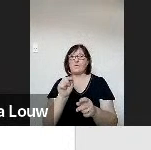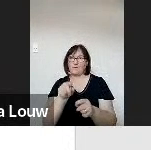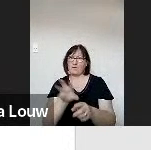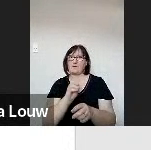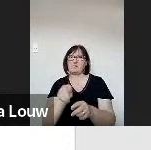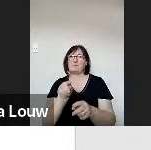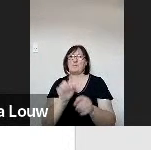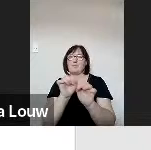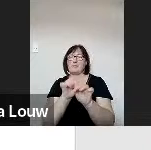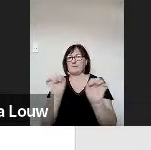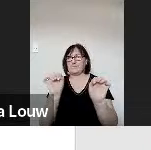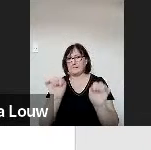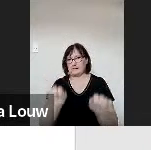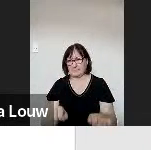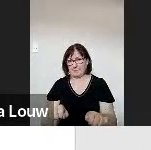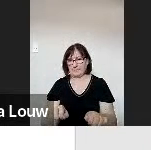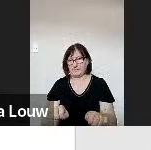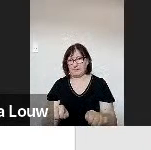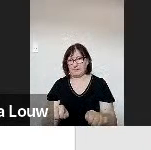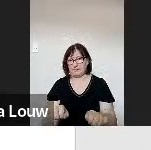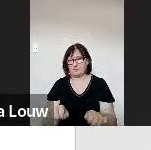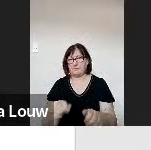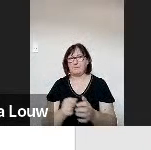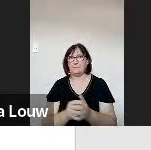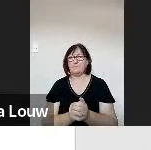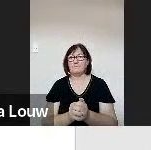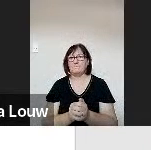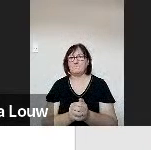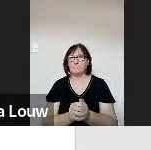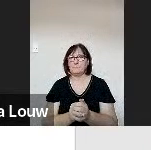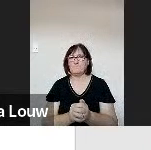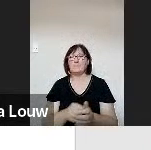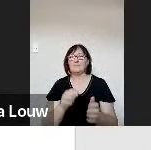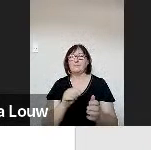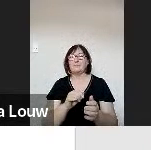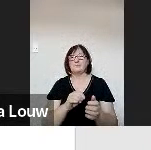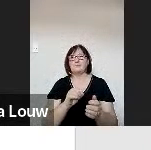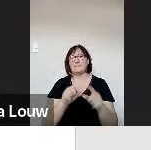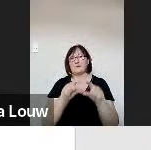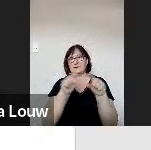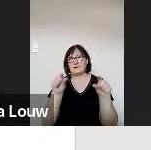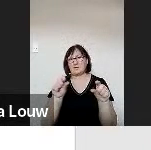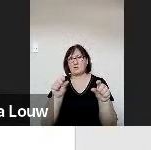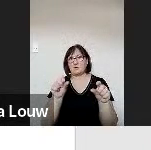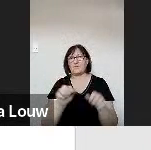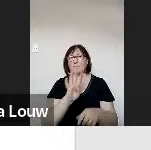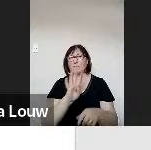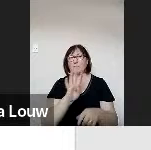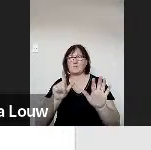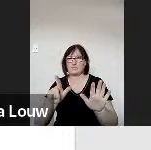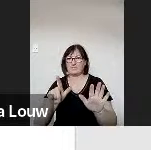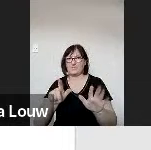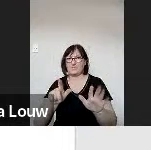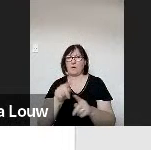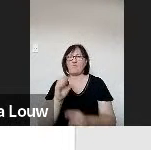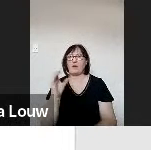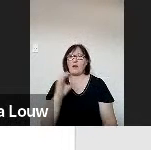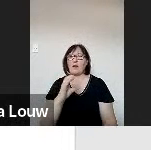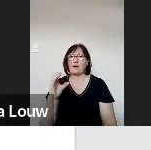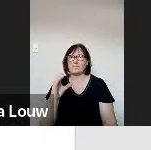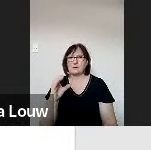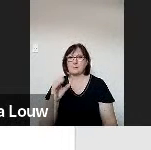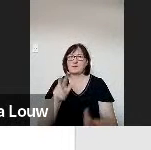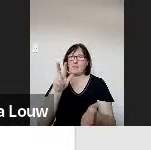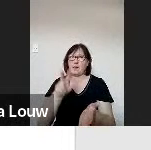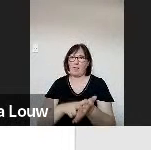I indicated, ladies and gentlemen, Section 47(8) of the Customs and Excise Act